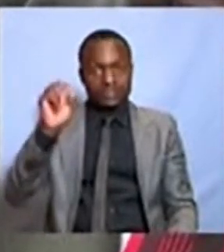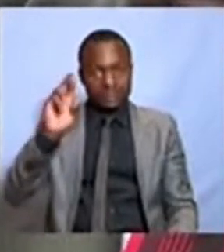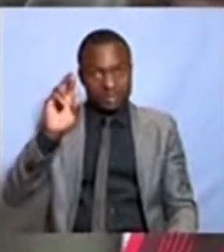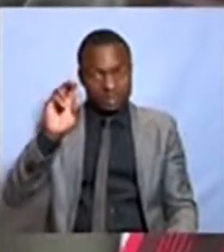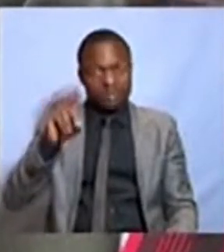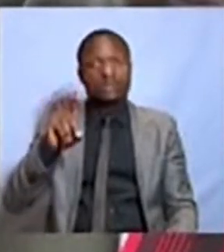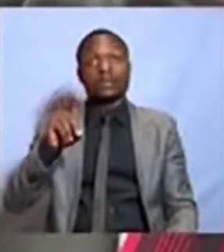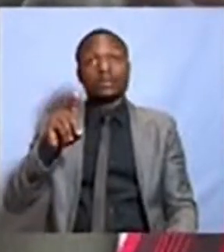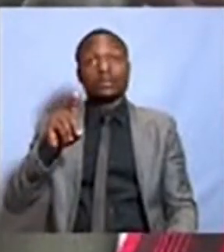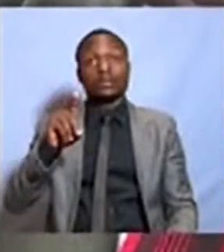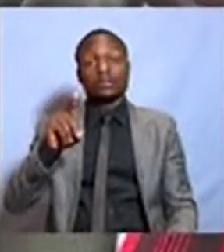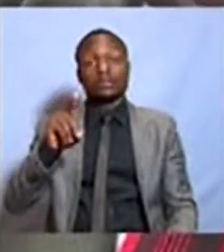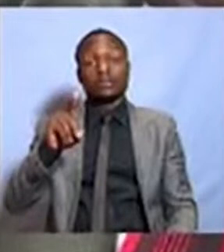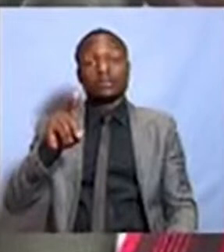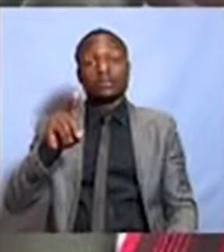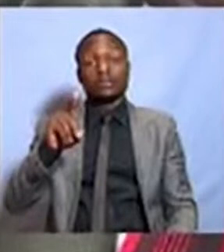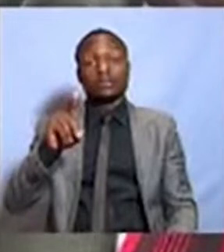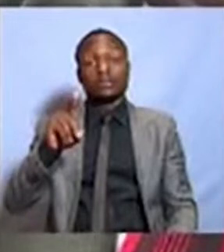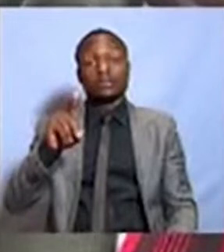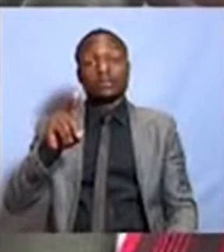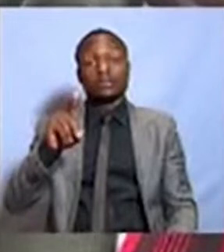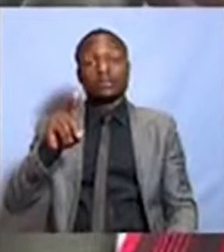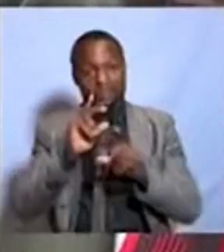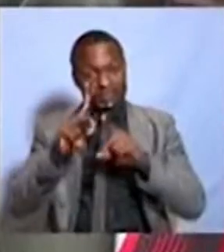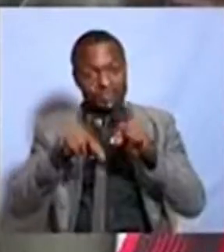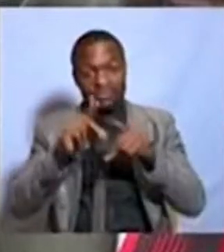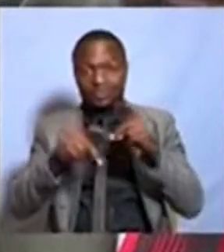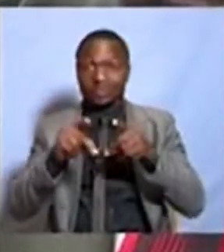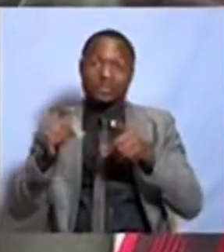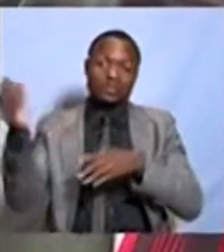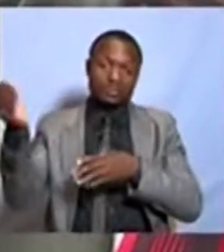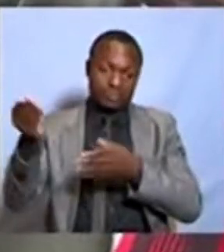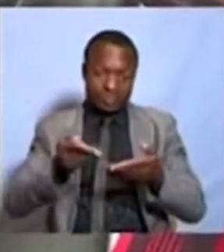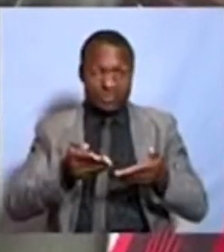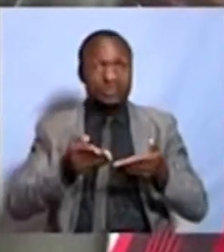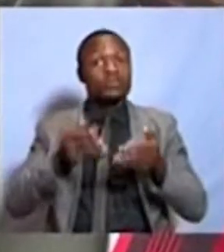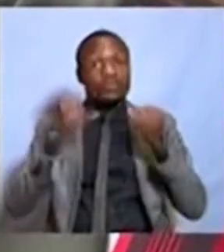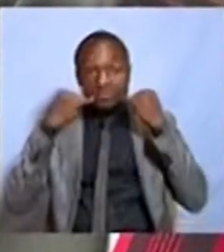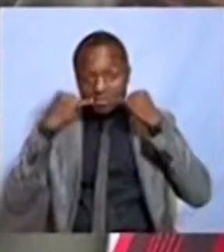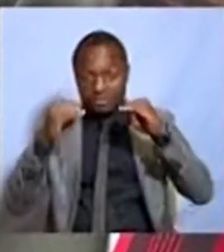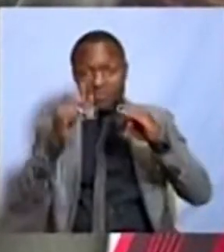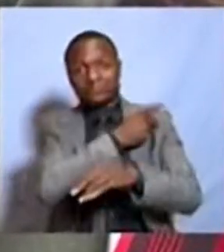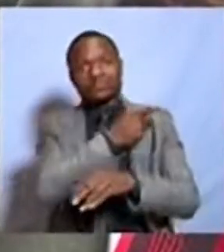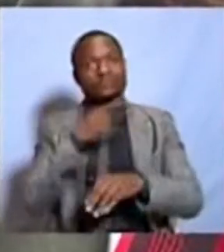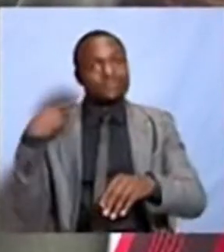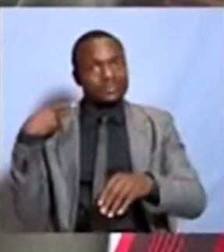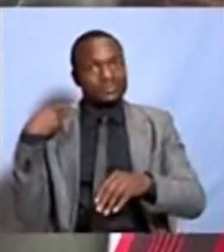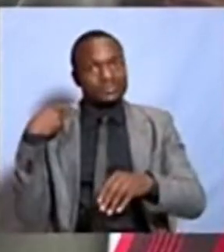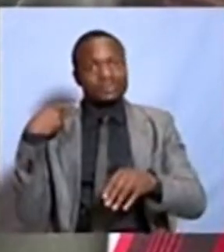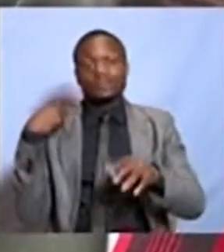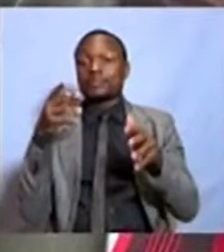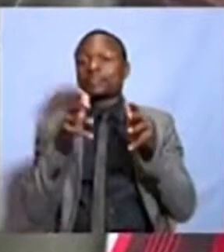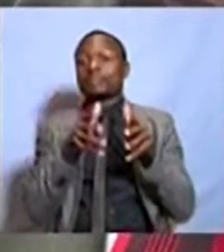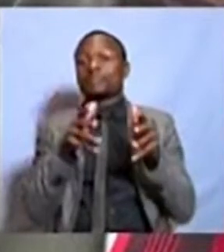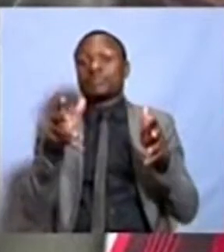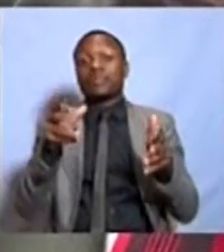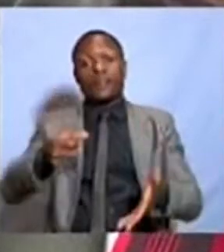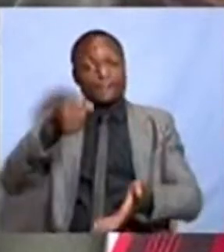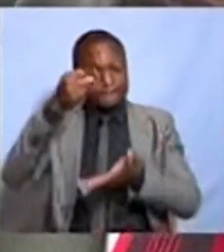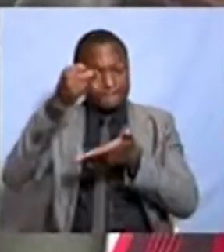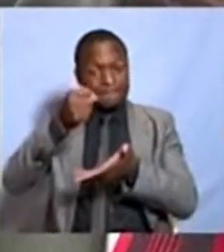good friends to Parliament in terms of providing information. They've provided information, especially to the expanded budget